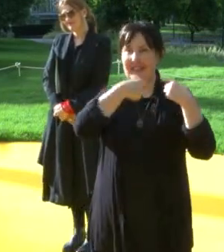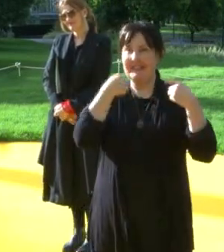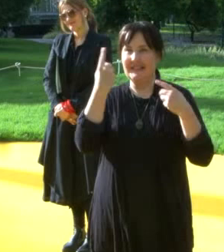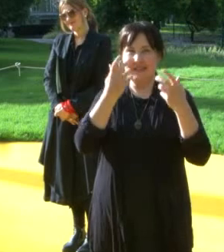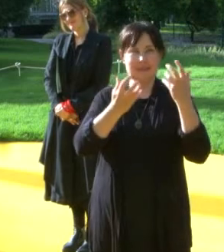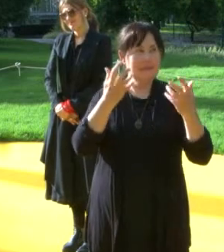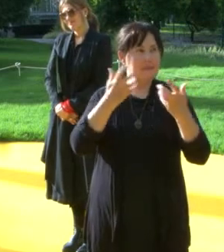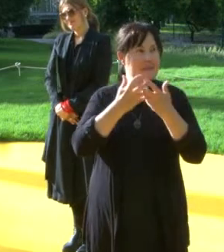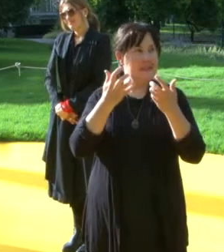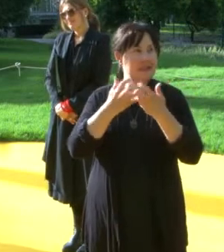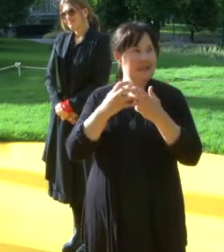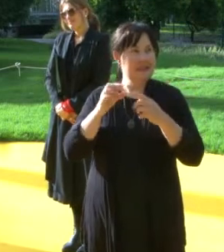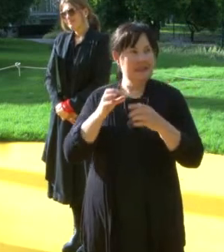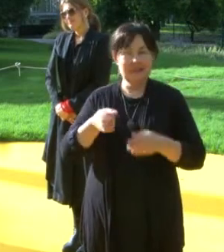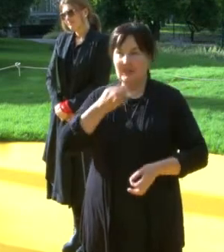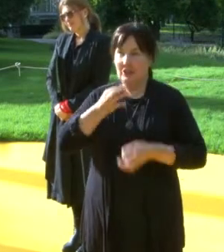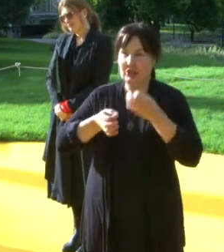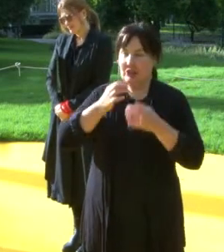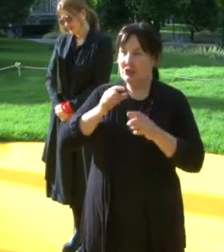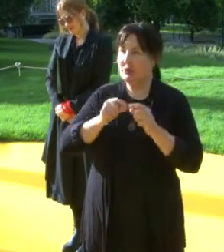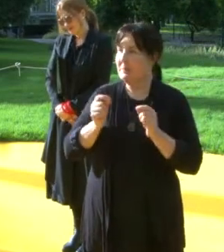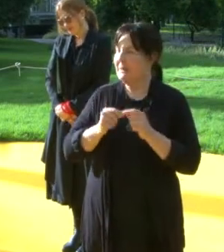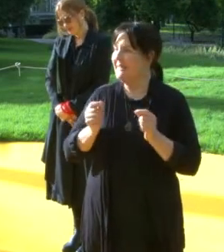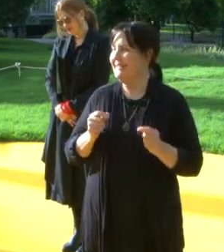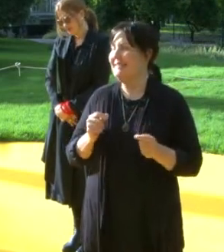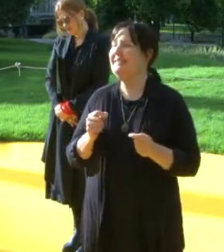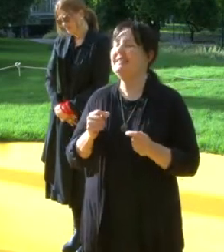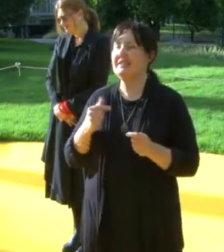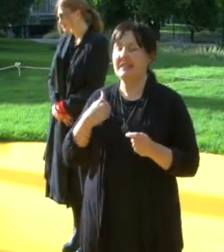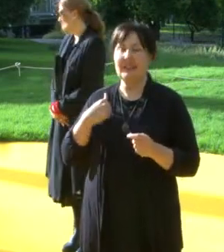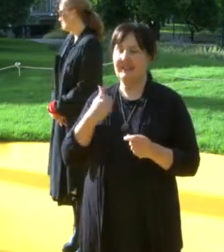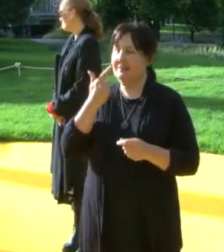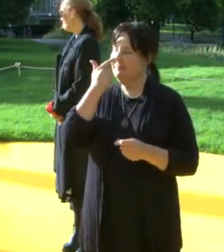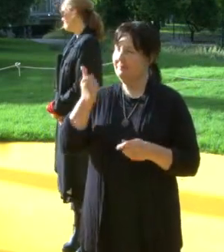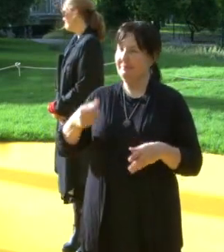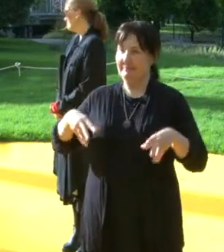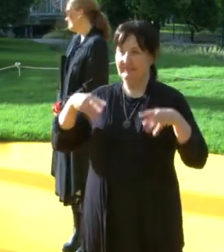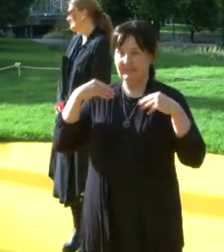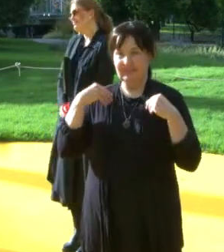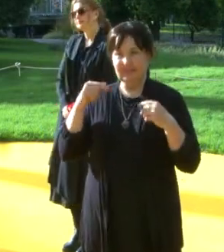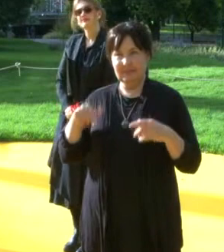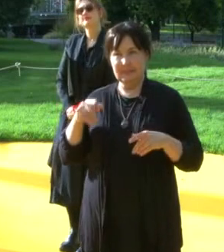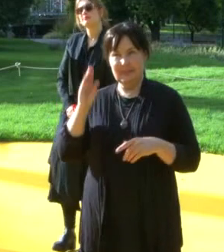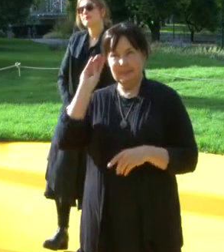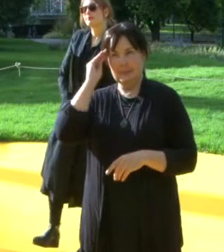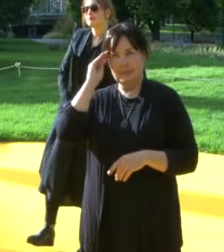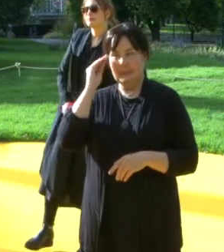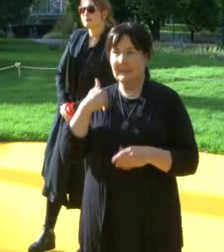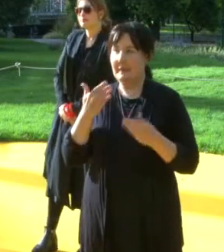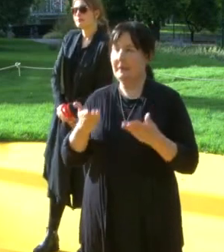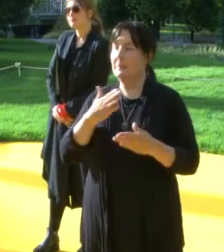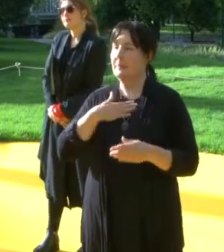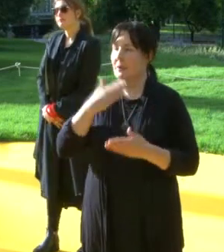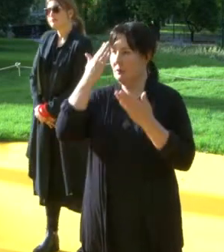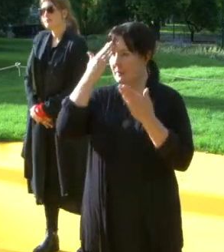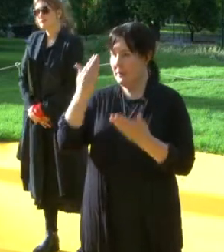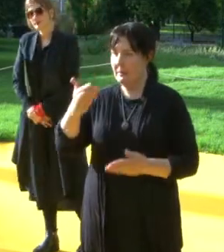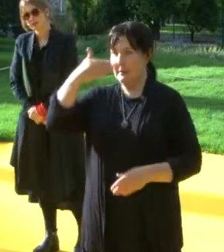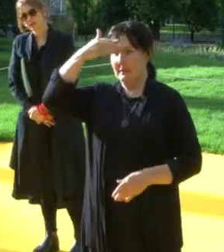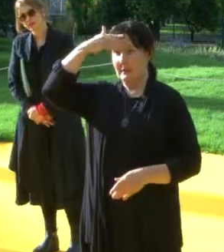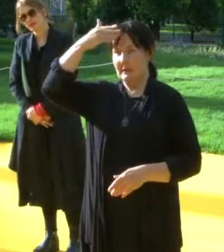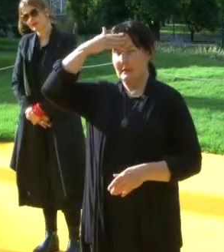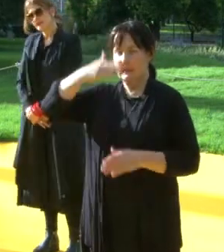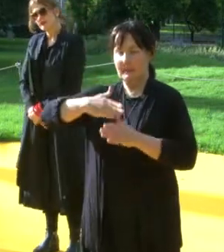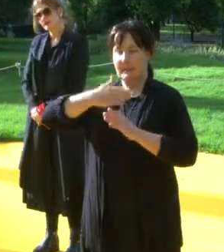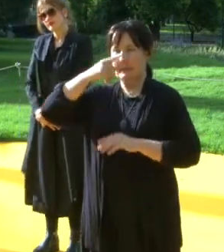It is an absolute privilege to accept this award tonight on the lands of the Kulin Nations, and I pay my respects to elders past and present. And I also